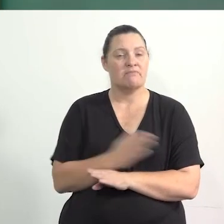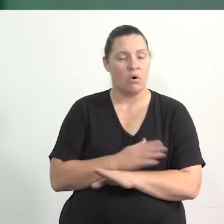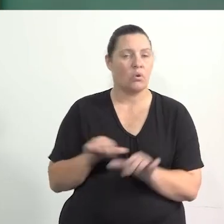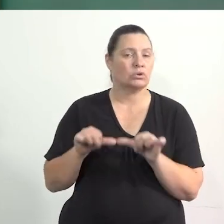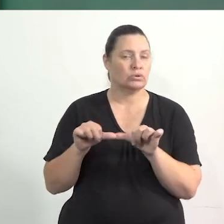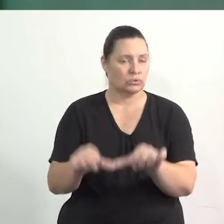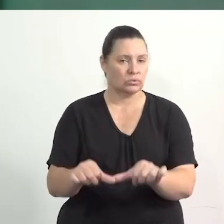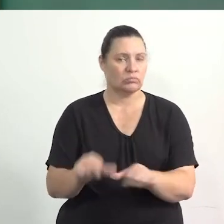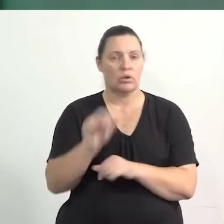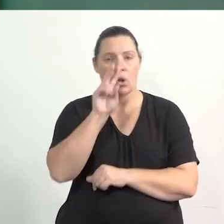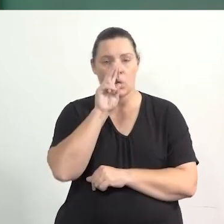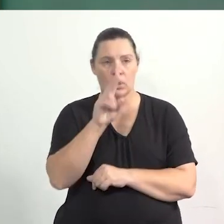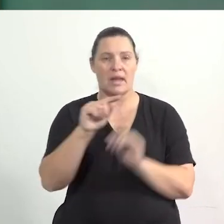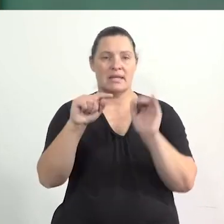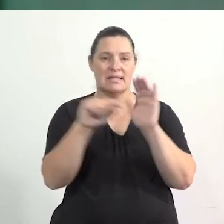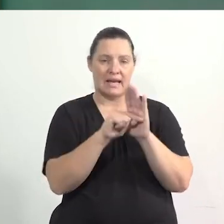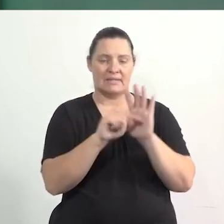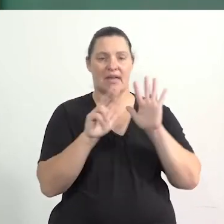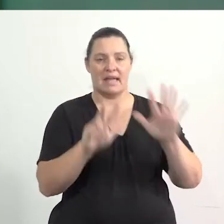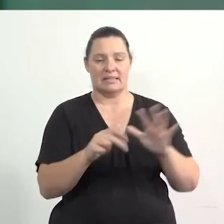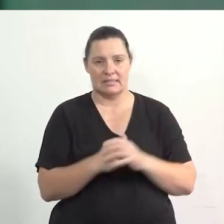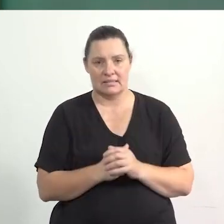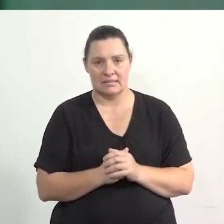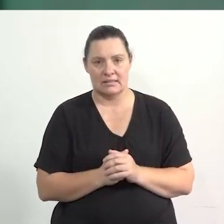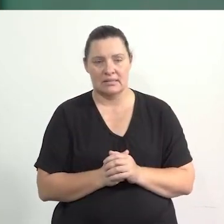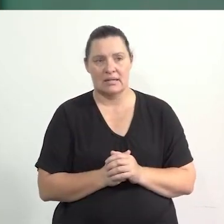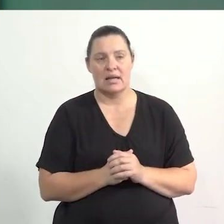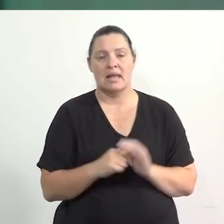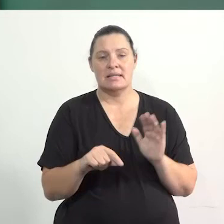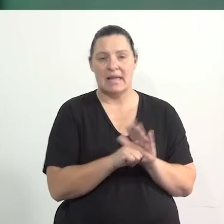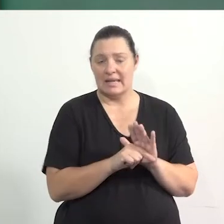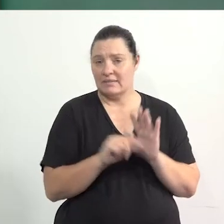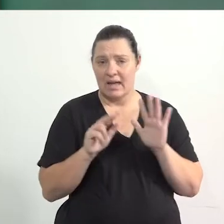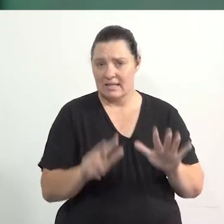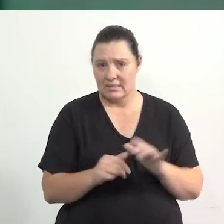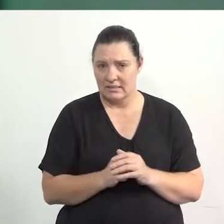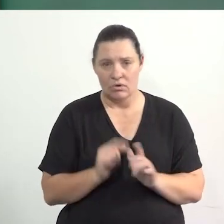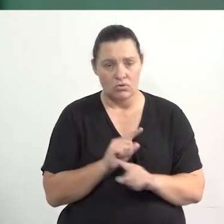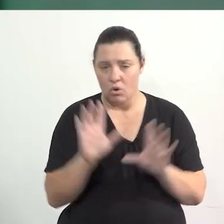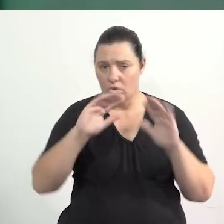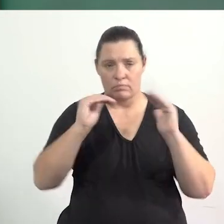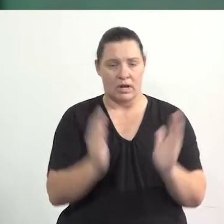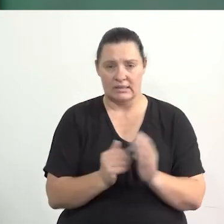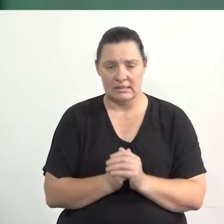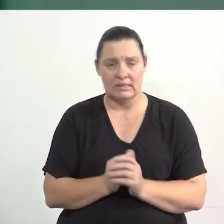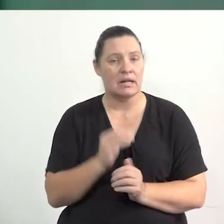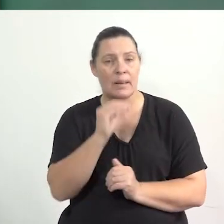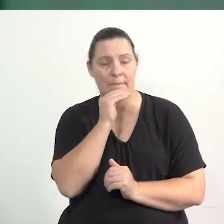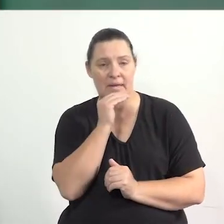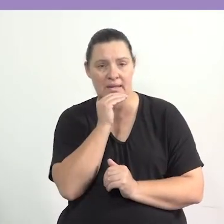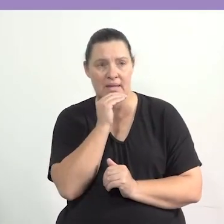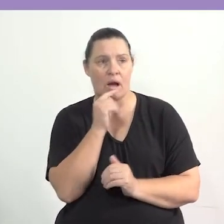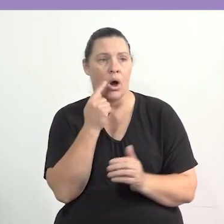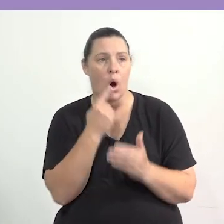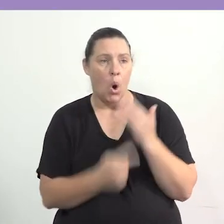continue, we need to look at that negative 8. Now that negative is not in the brackets. This means that